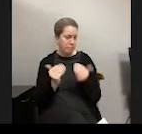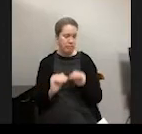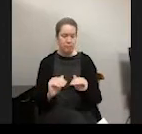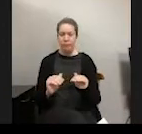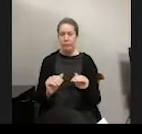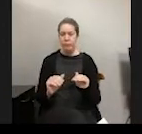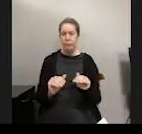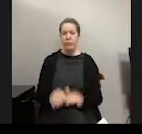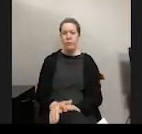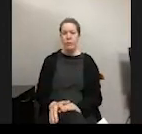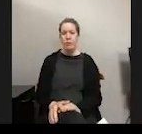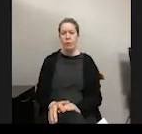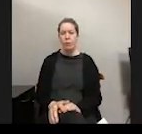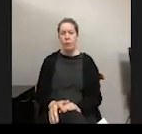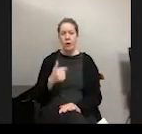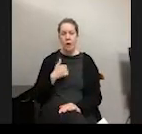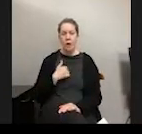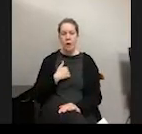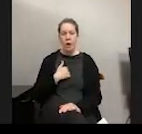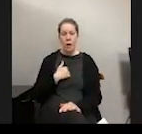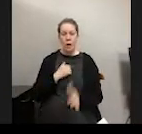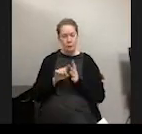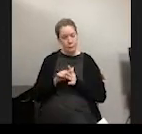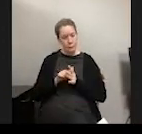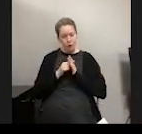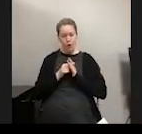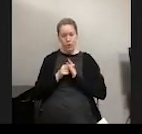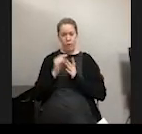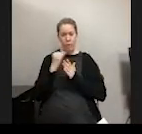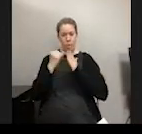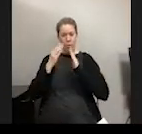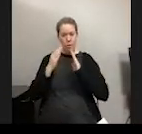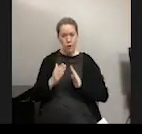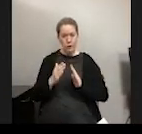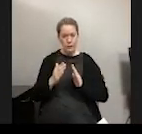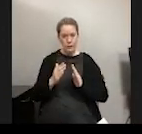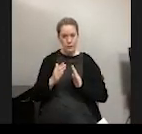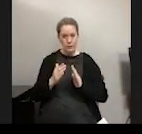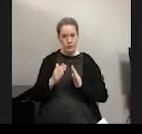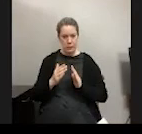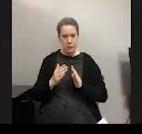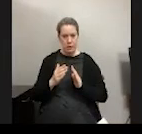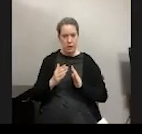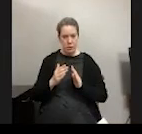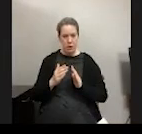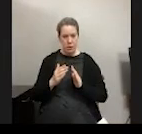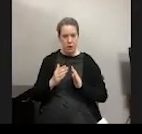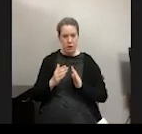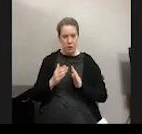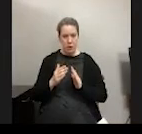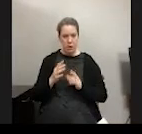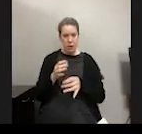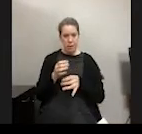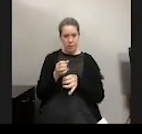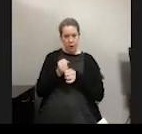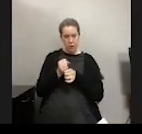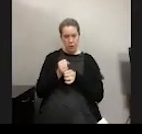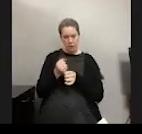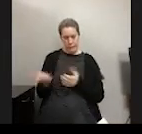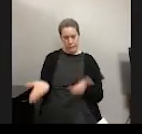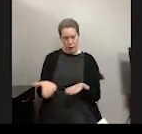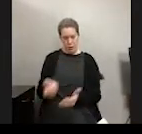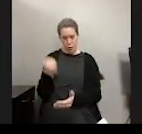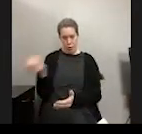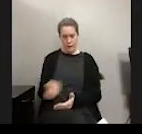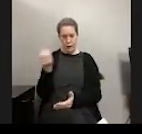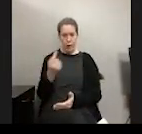emerging artist, I have been able to get one public art commission here in Ontario. I have